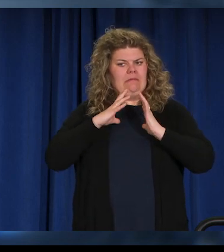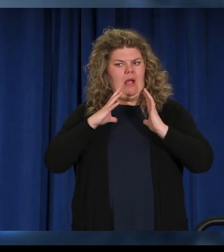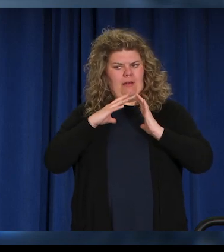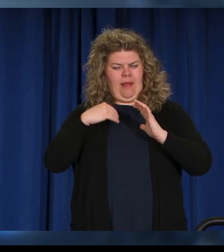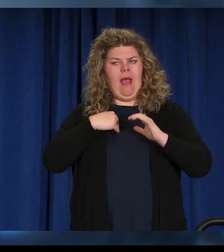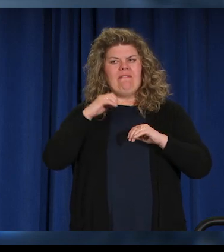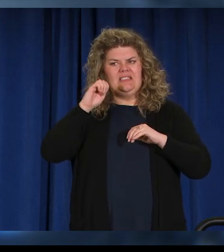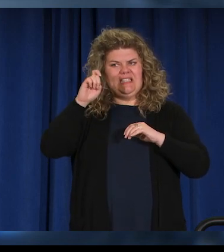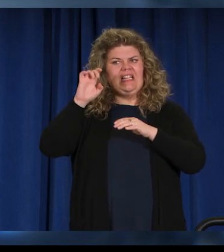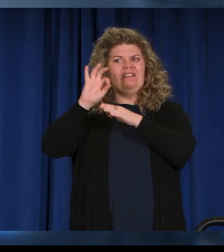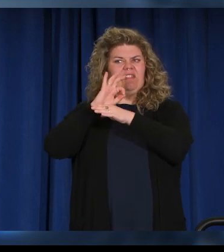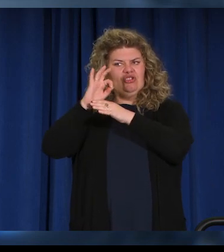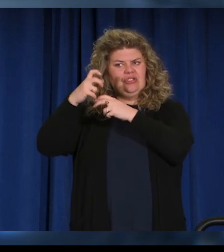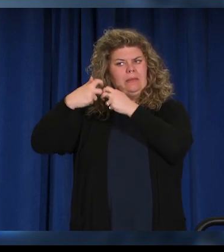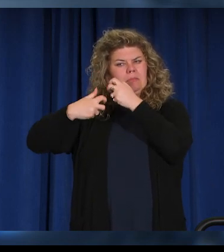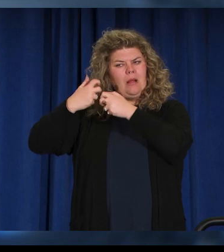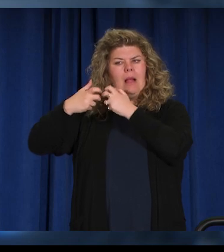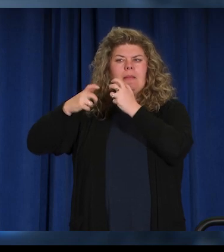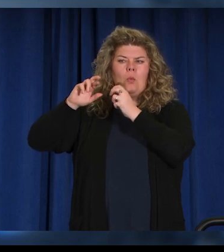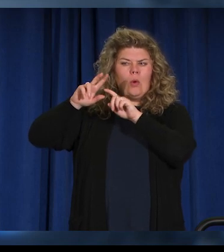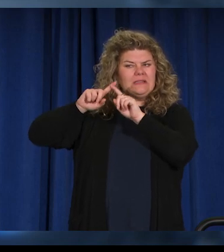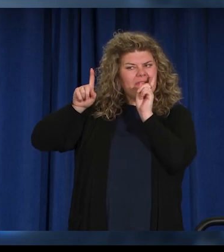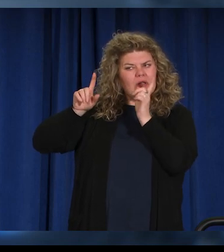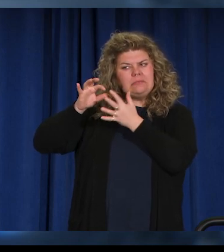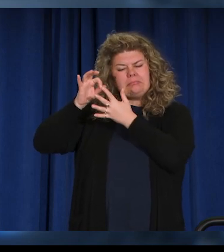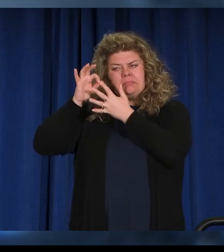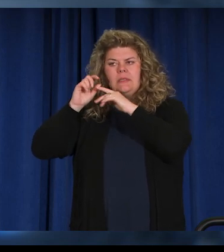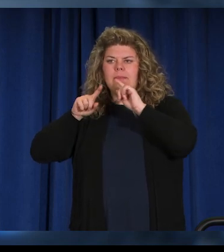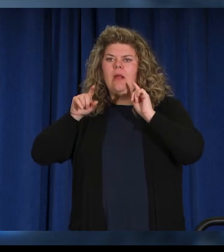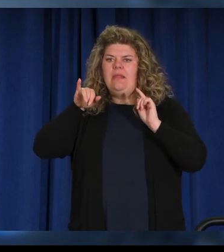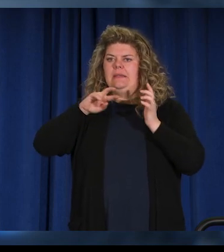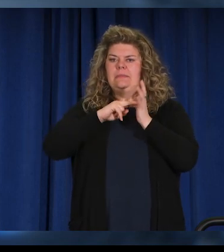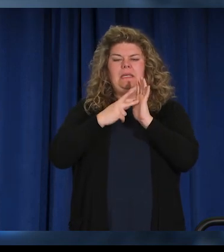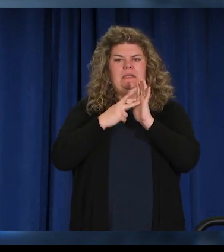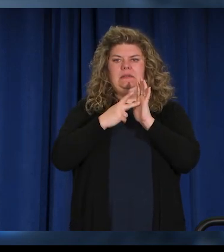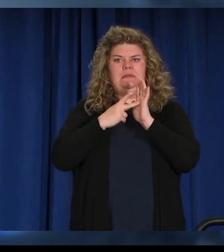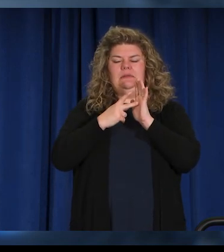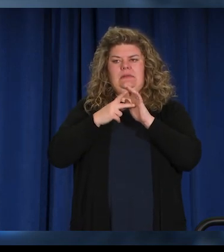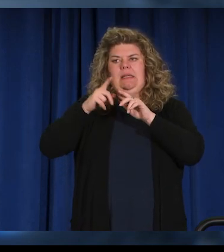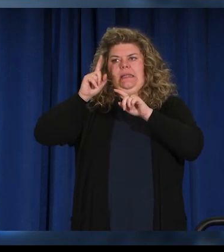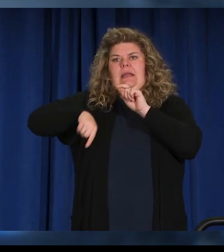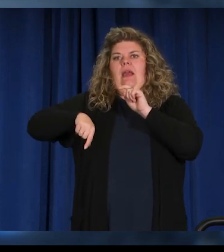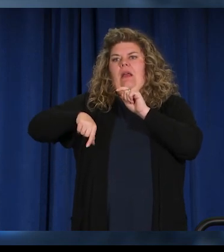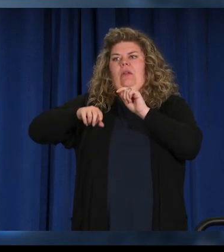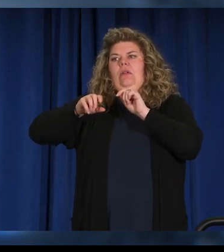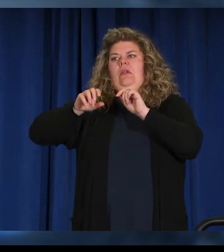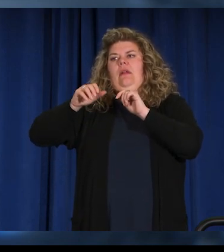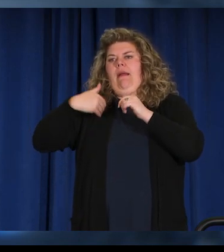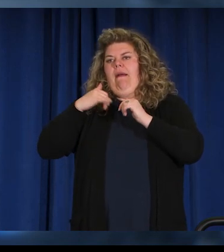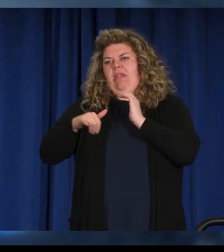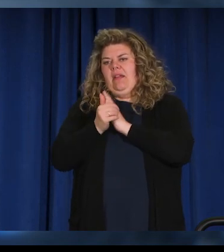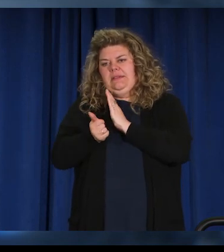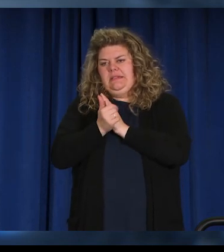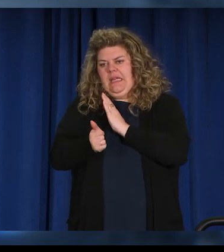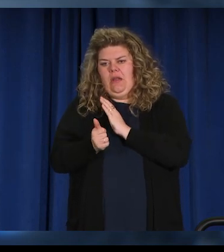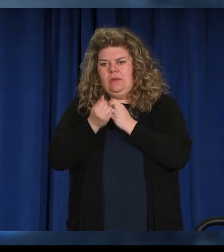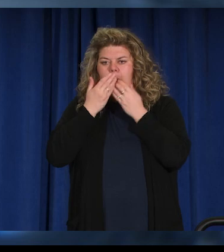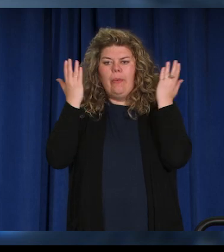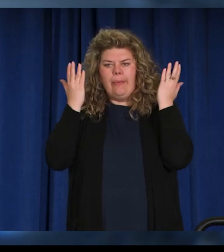executive functioning differences, but this is at a level of where you're actually losing the ability to have these skills present at